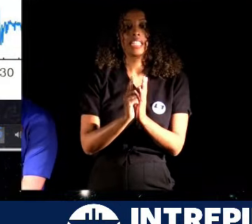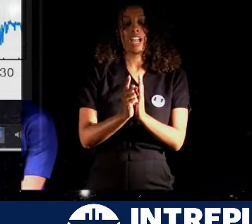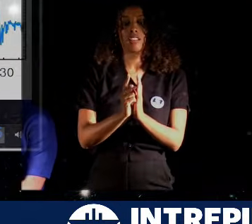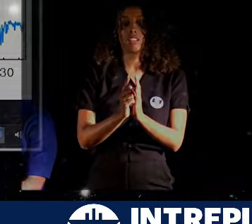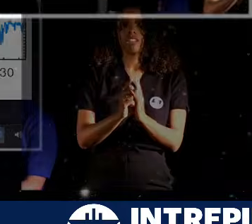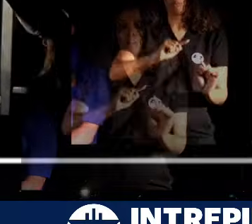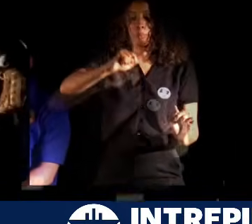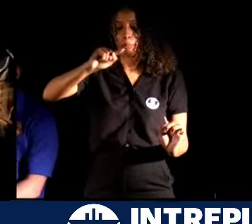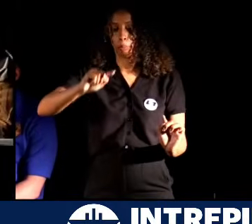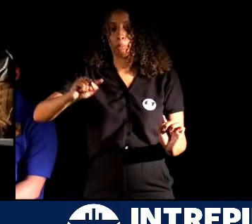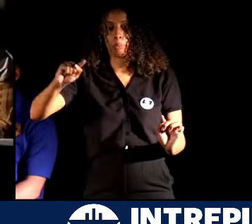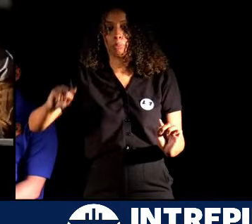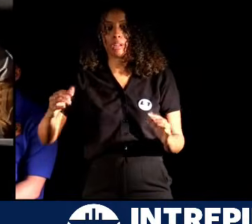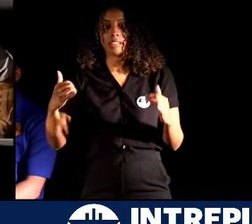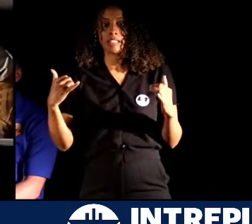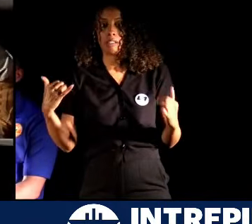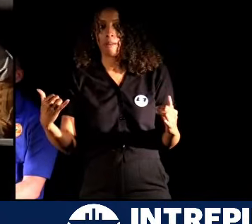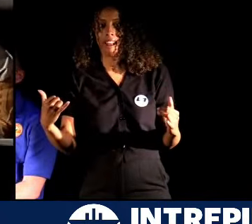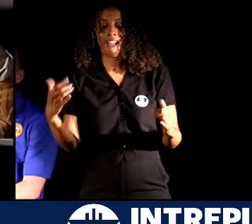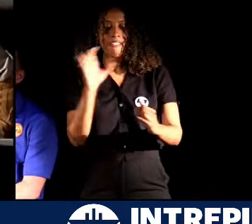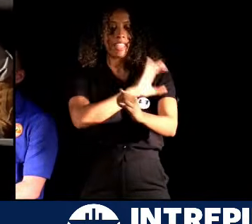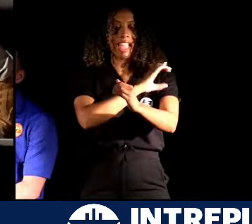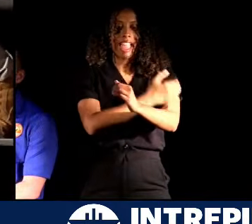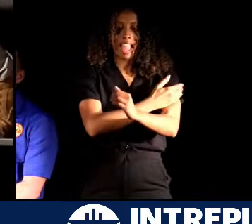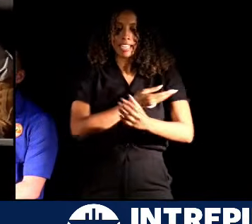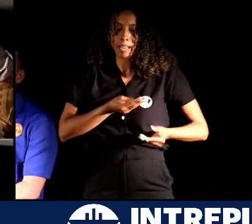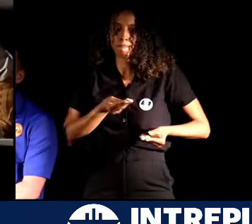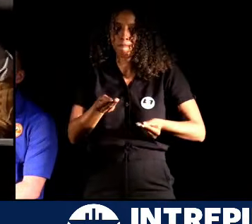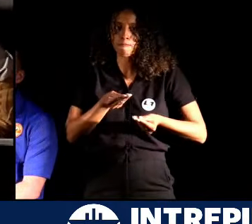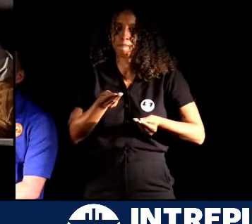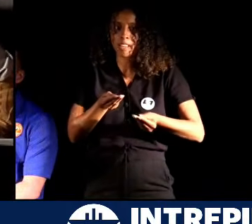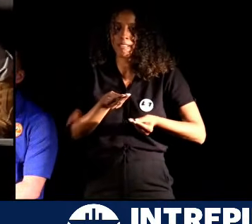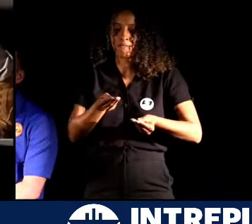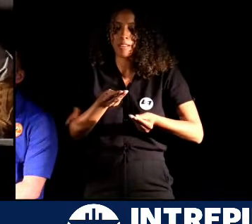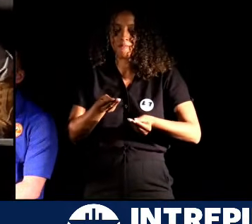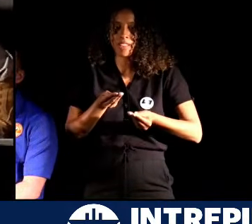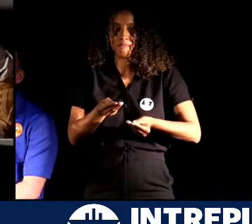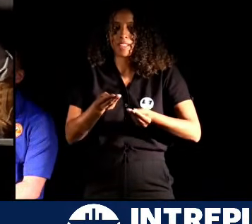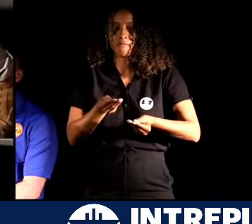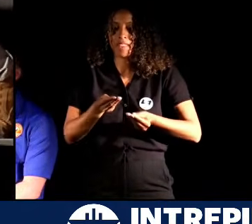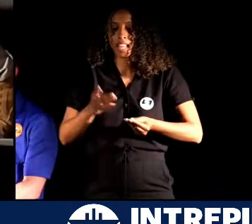these things, they pump energy into the plasma. And that's what we want.